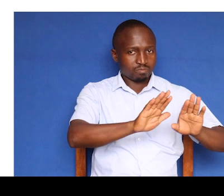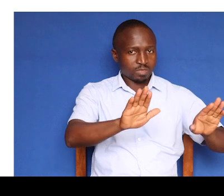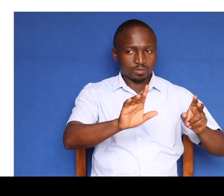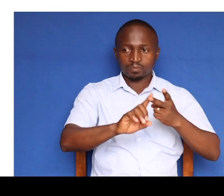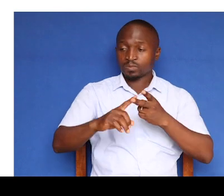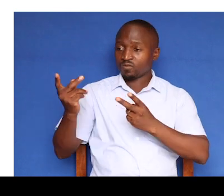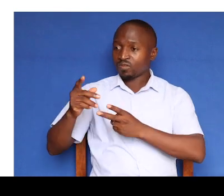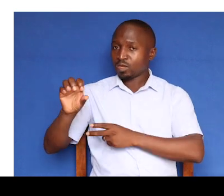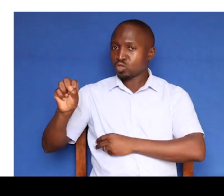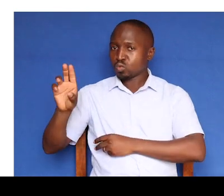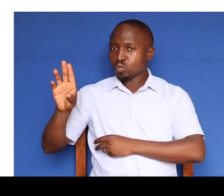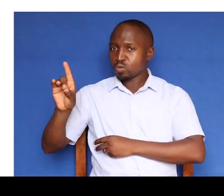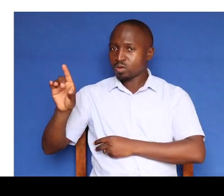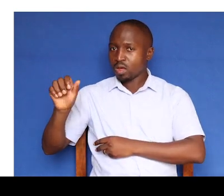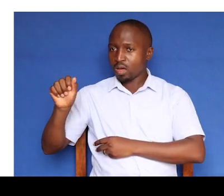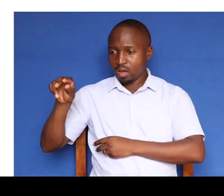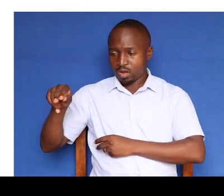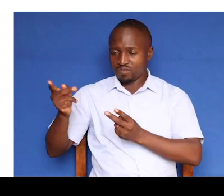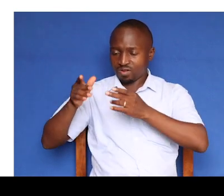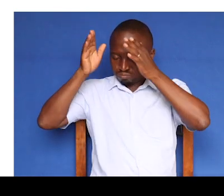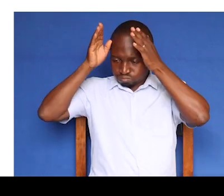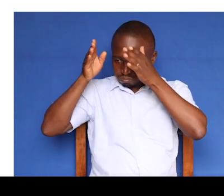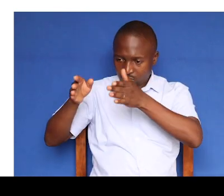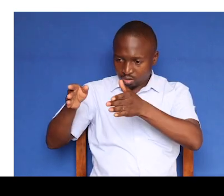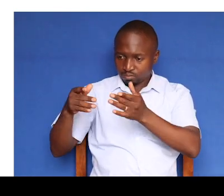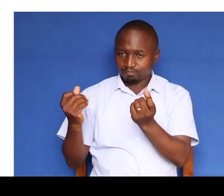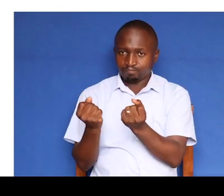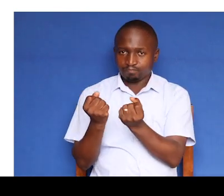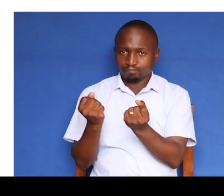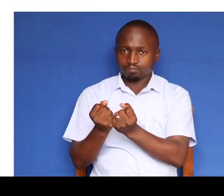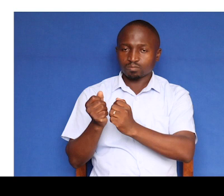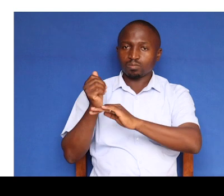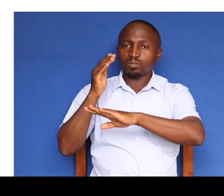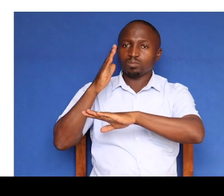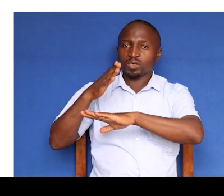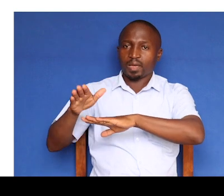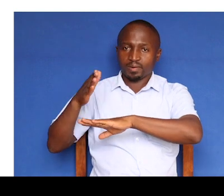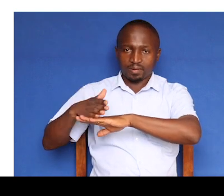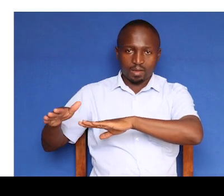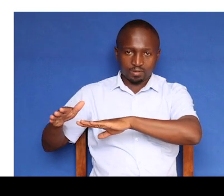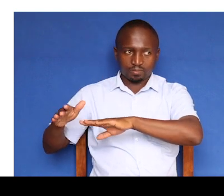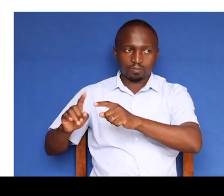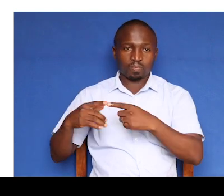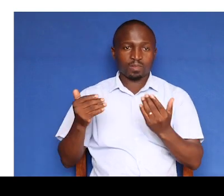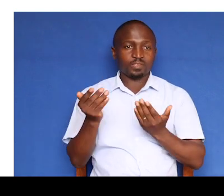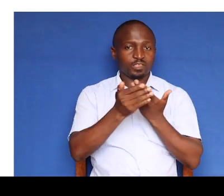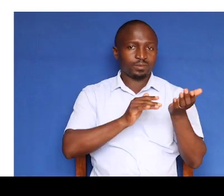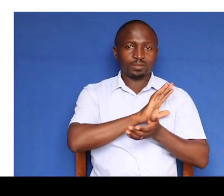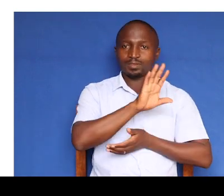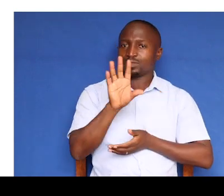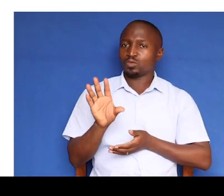while Sudan should take its resources to make production of only sisal. So all